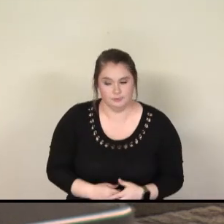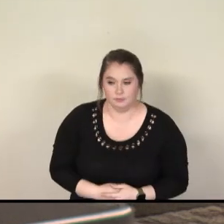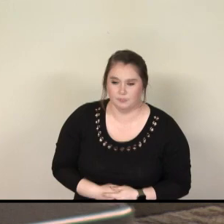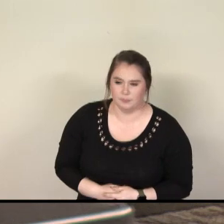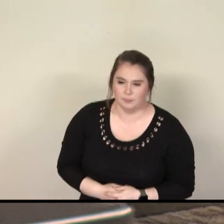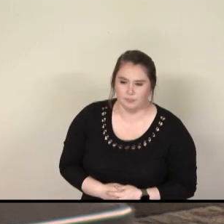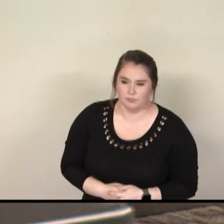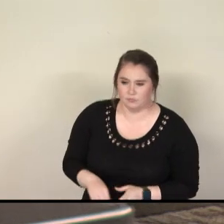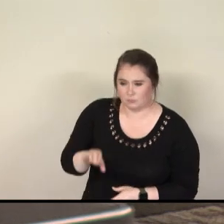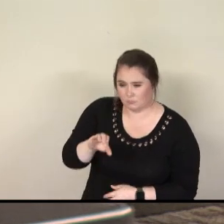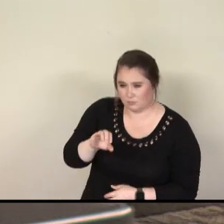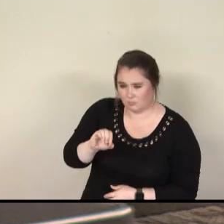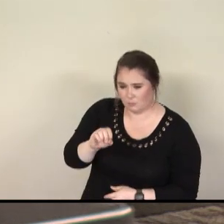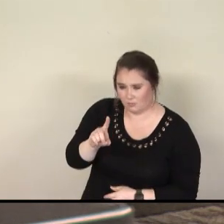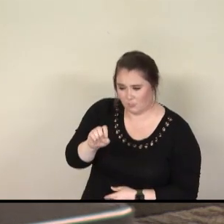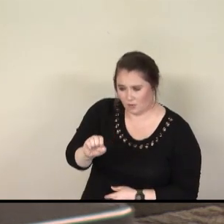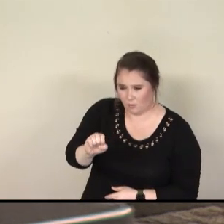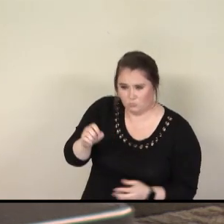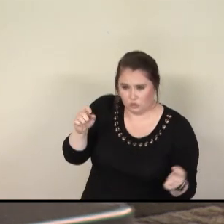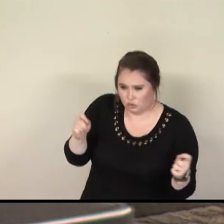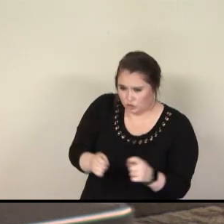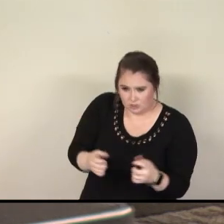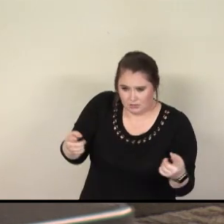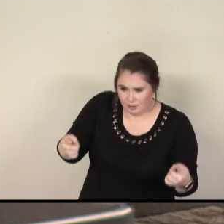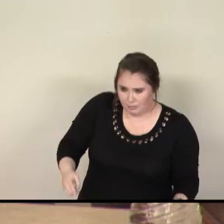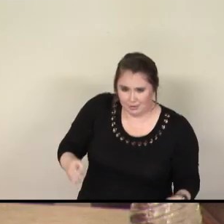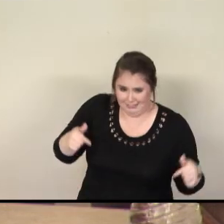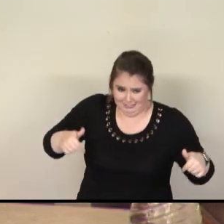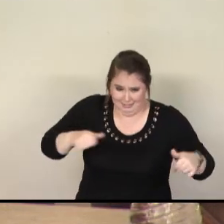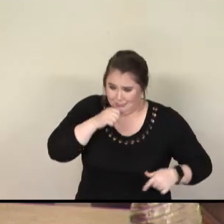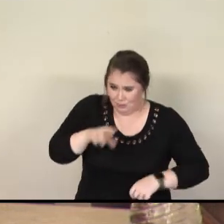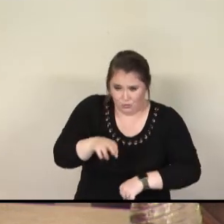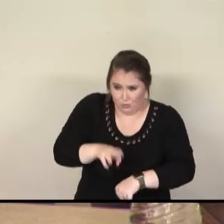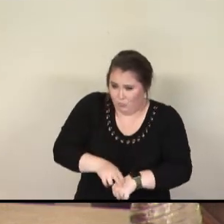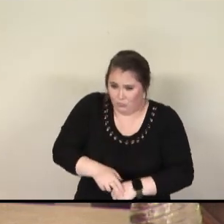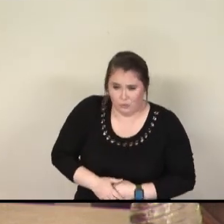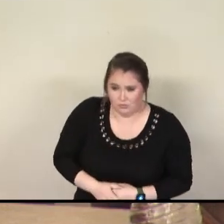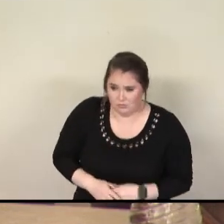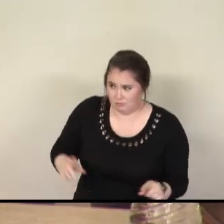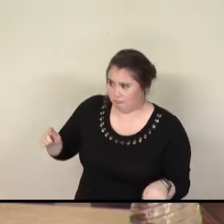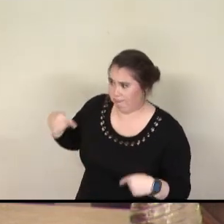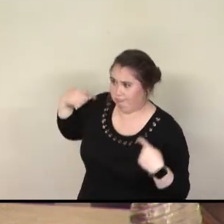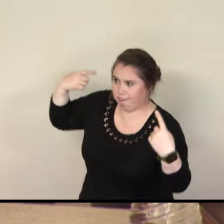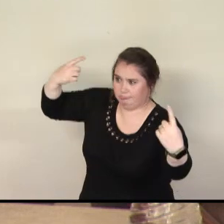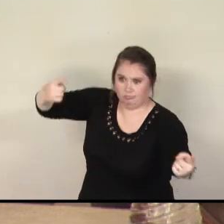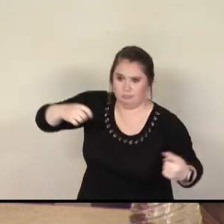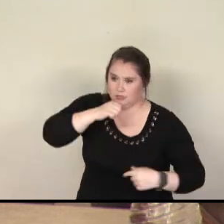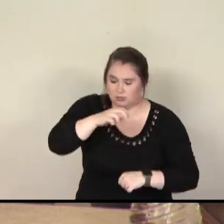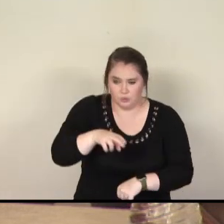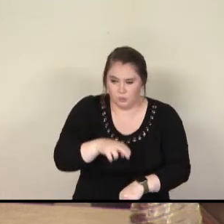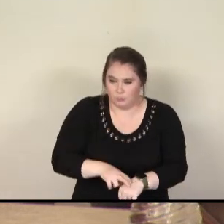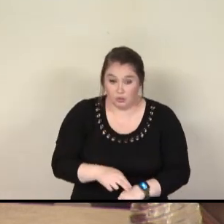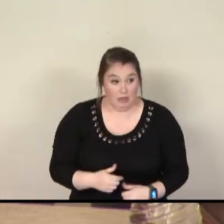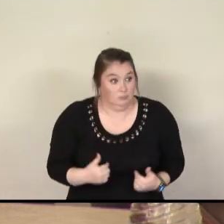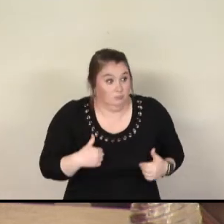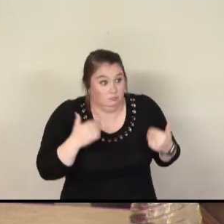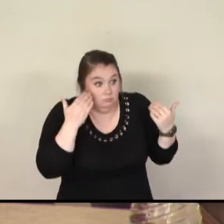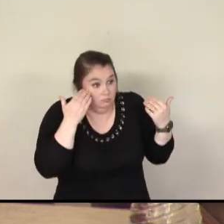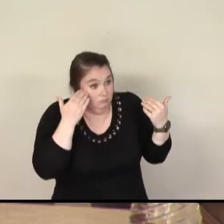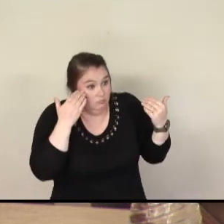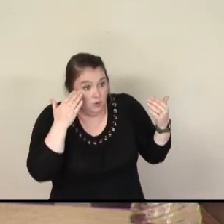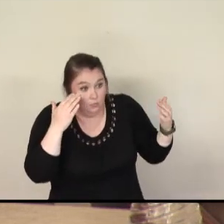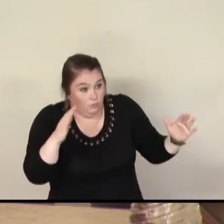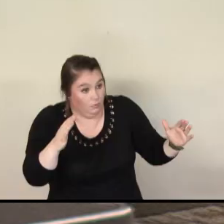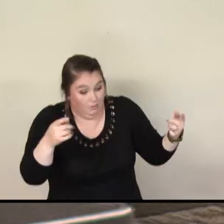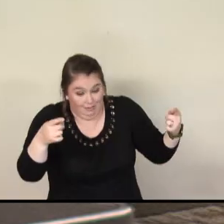Is there a change to code? What's different? Because this isn't normal. Hasn't been normal. I don't know what